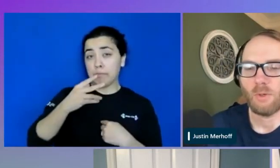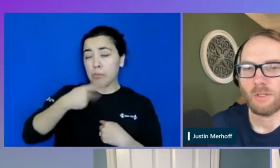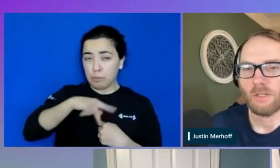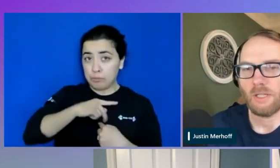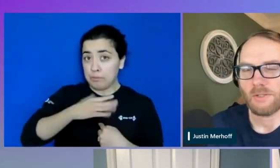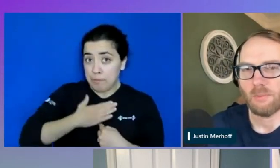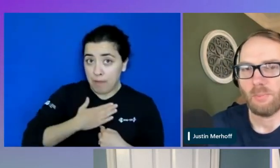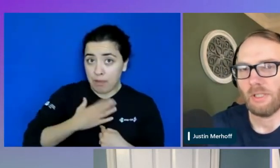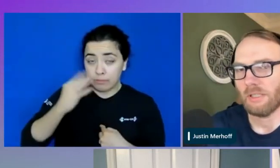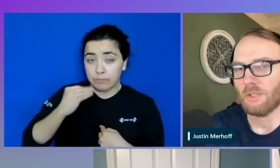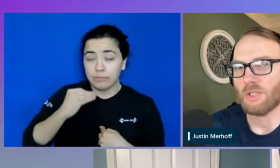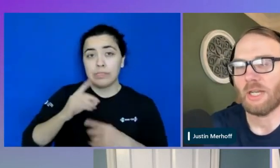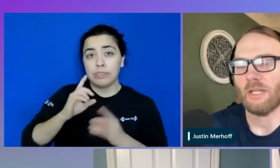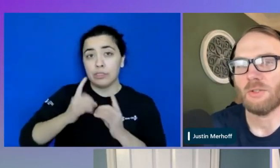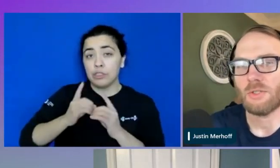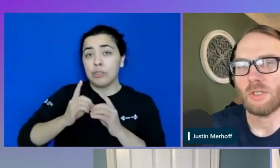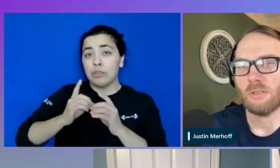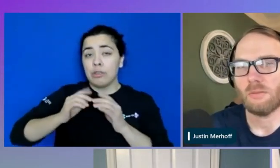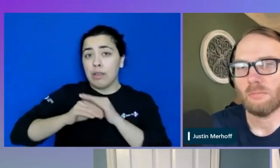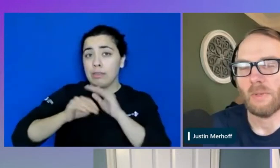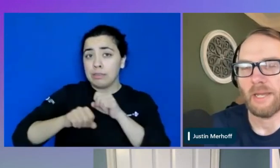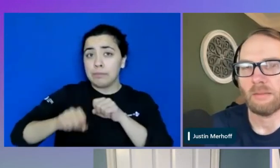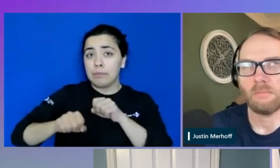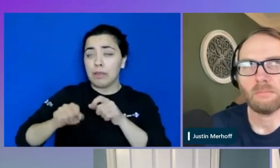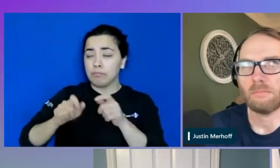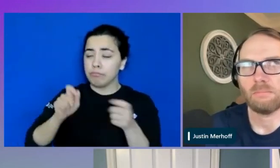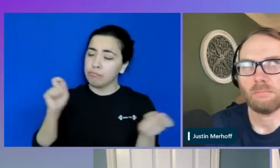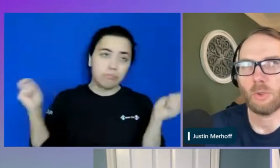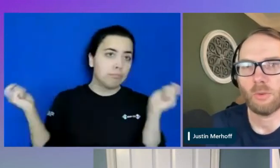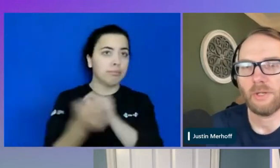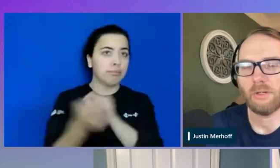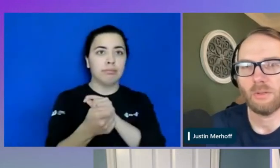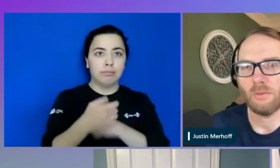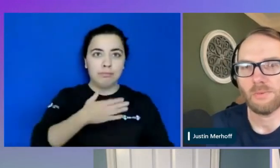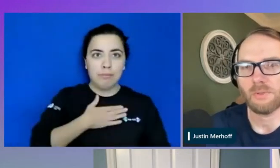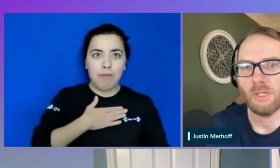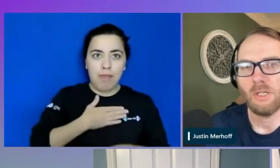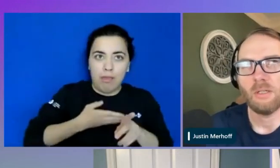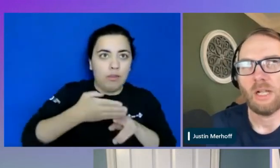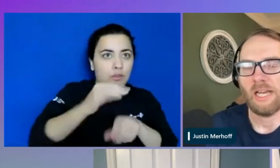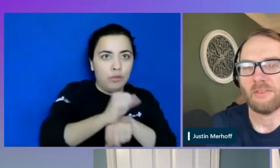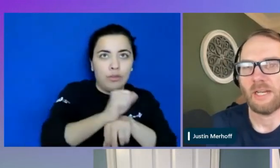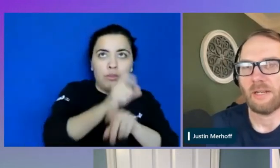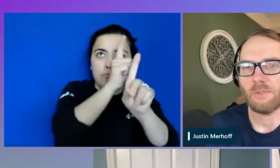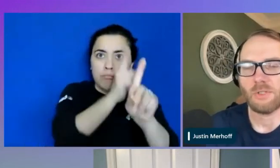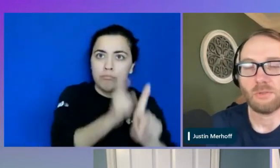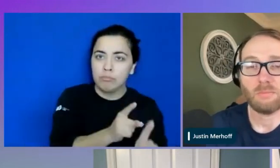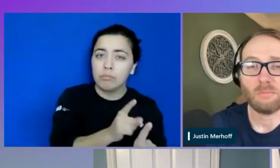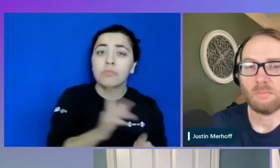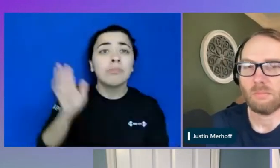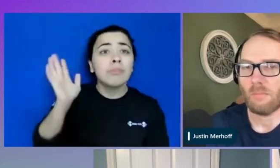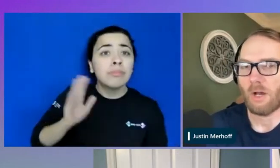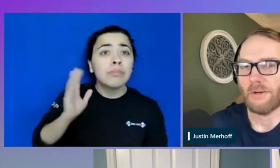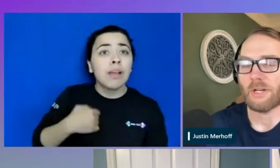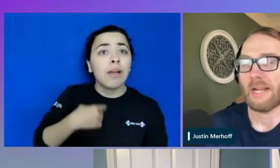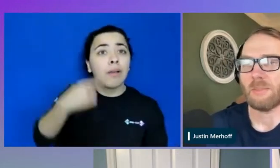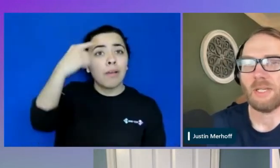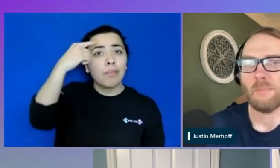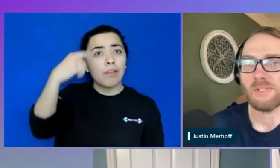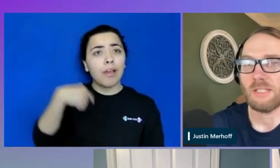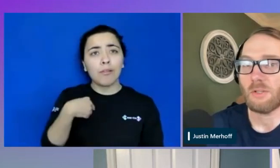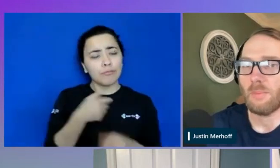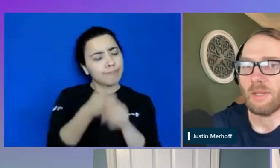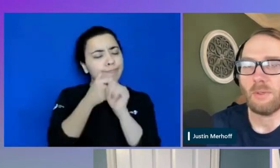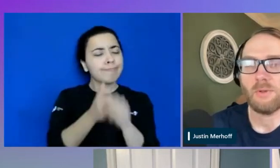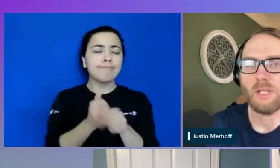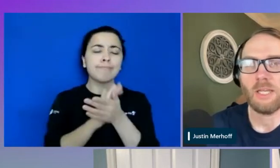my work, it's completely changed my career goals. I thought I was just on track to become